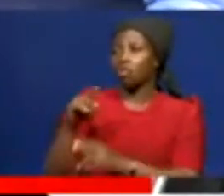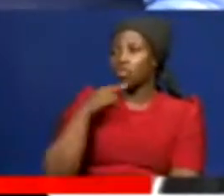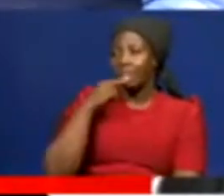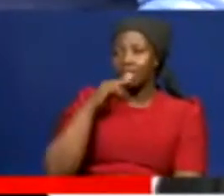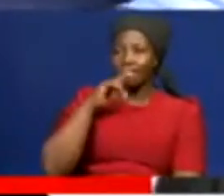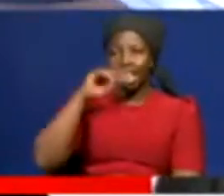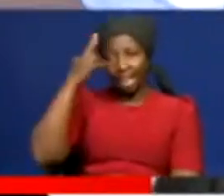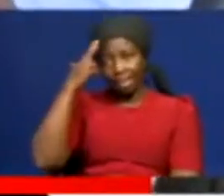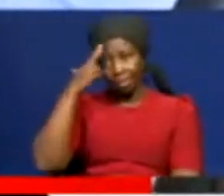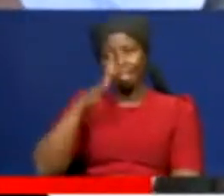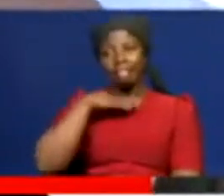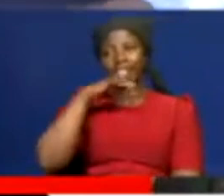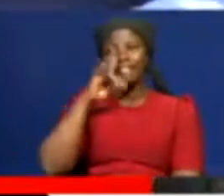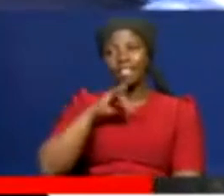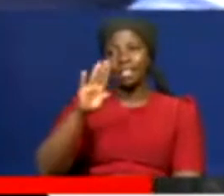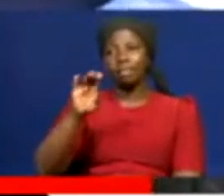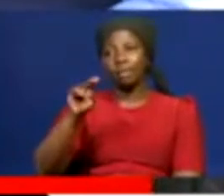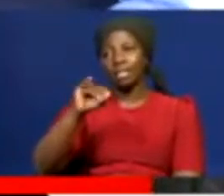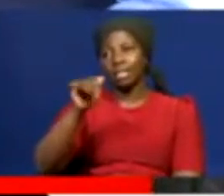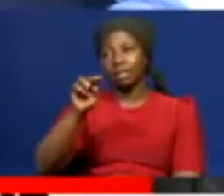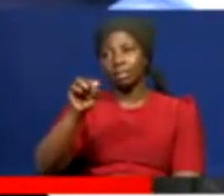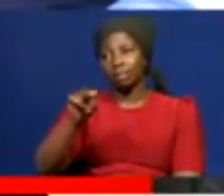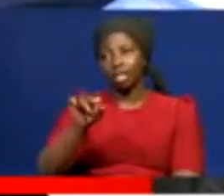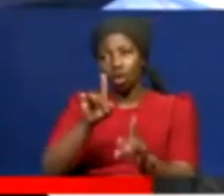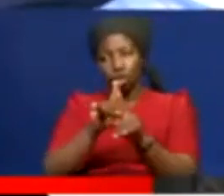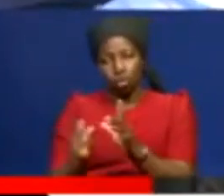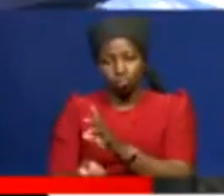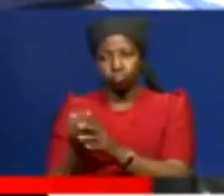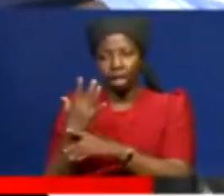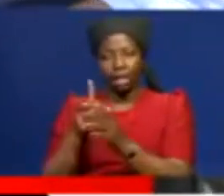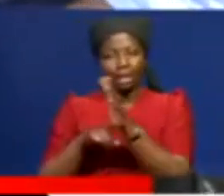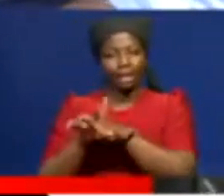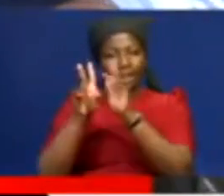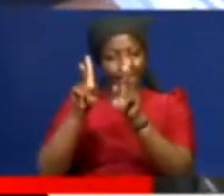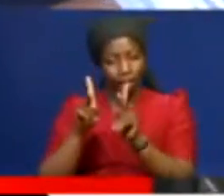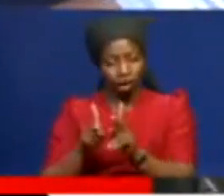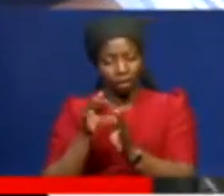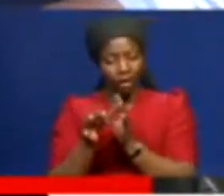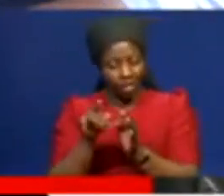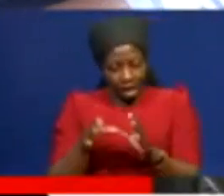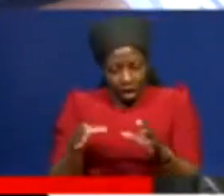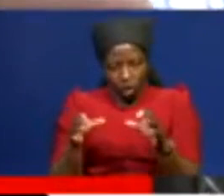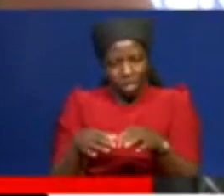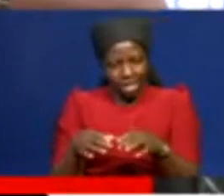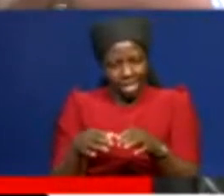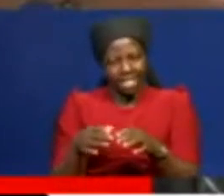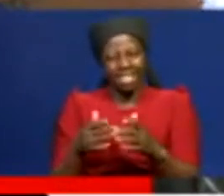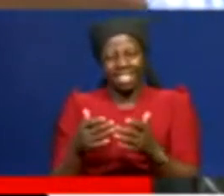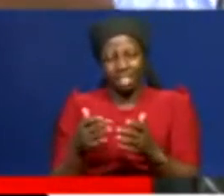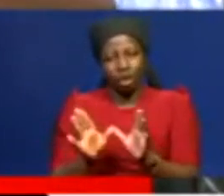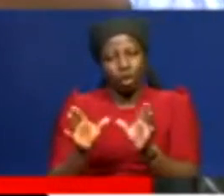late Benjamin Aiba also going through Kisumu. If this is a community club, how is the community embracing it? How